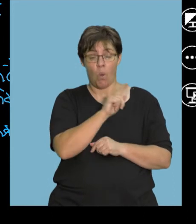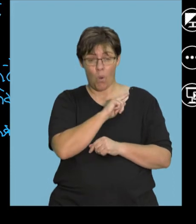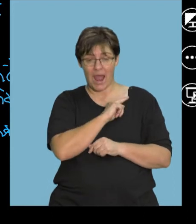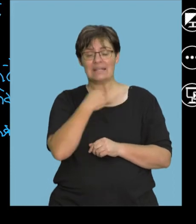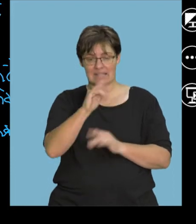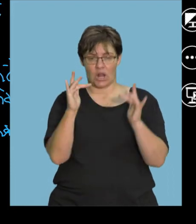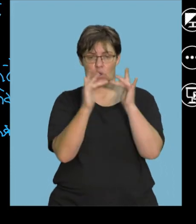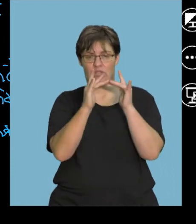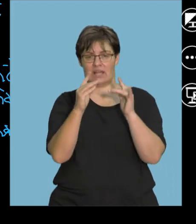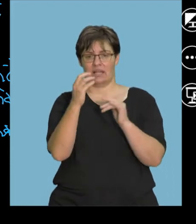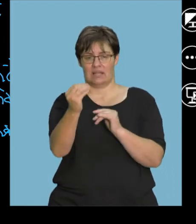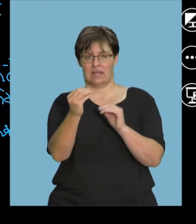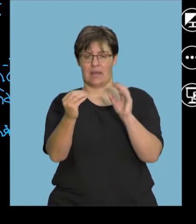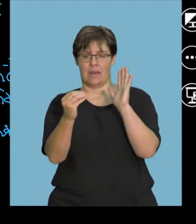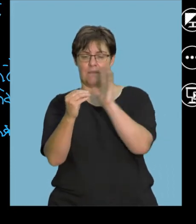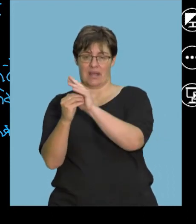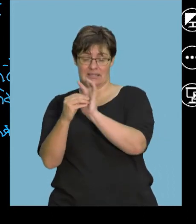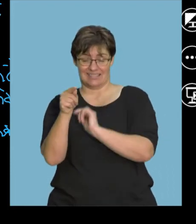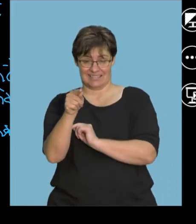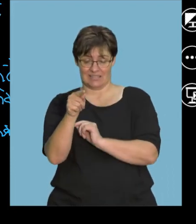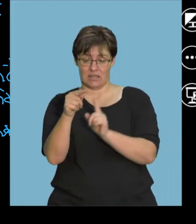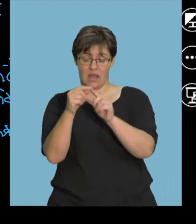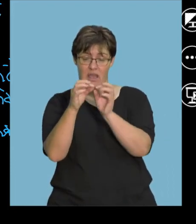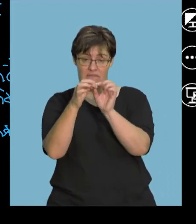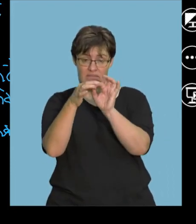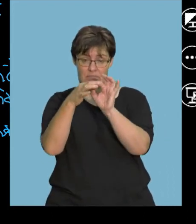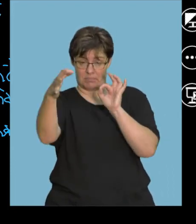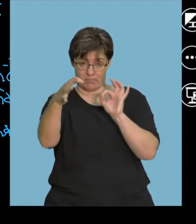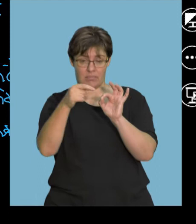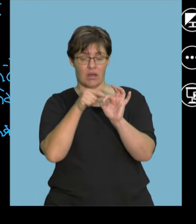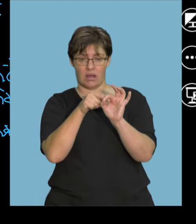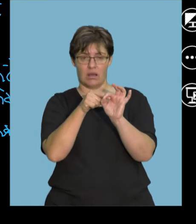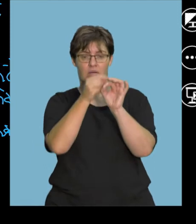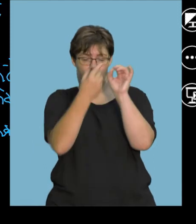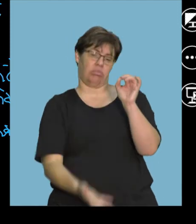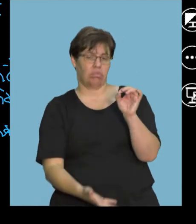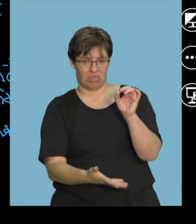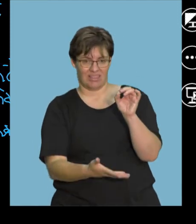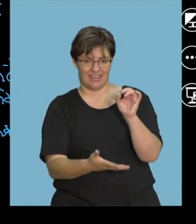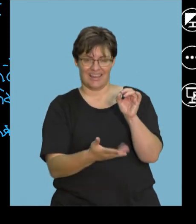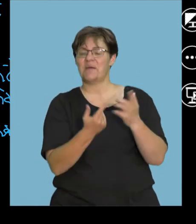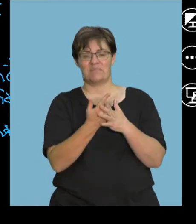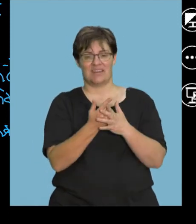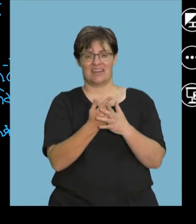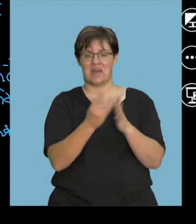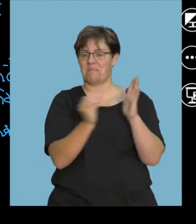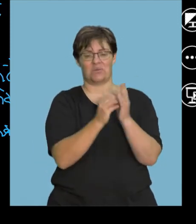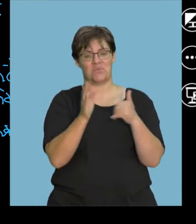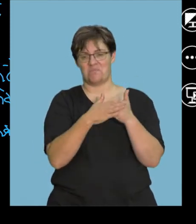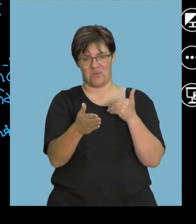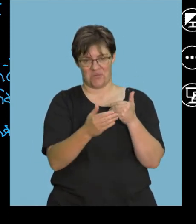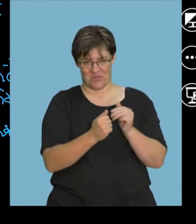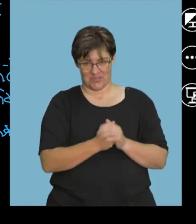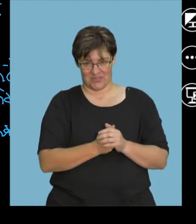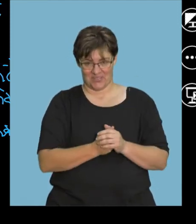only exist while they are in contact with the magnet. The moment the contact is broken, these pins, they cease to be